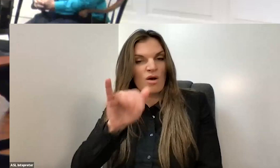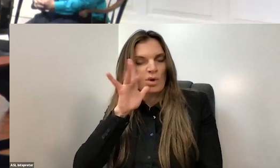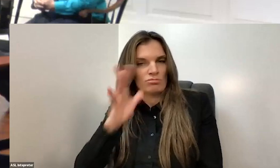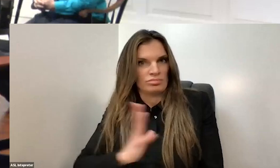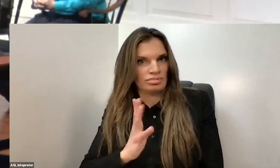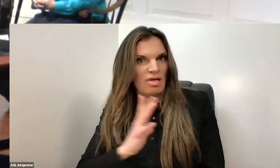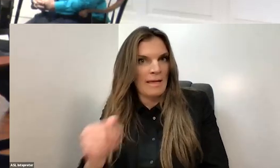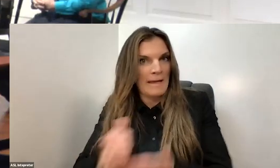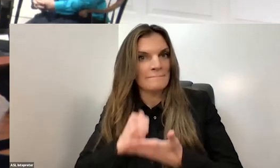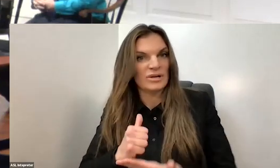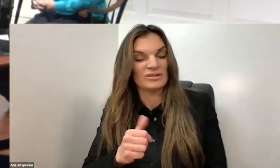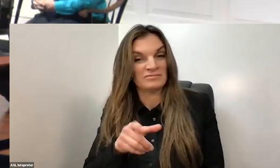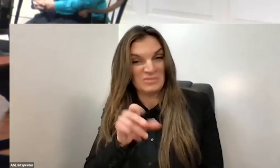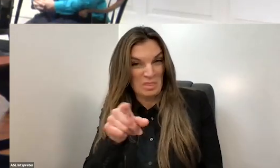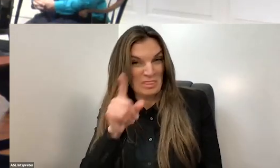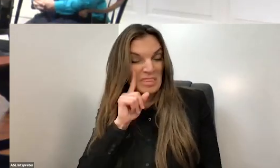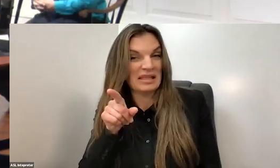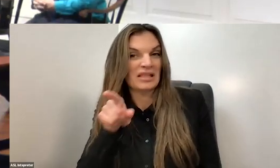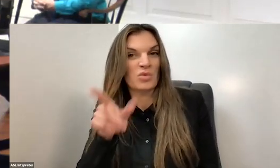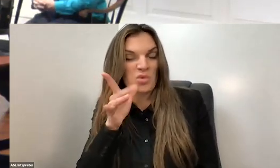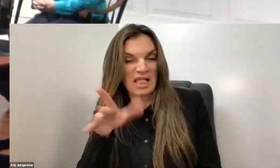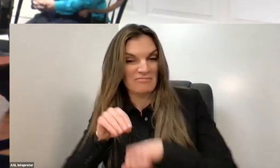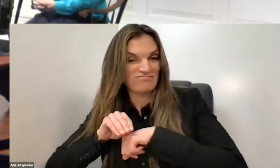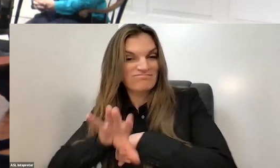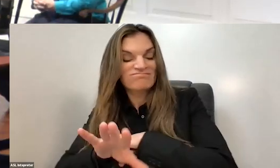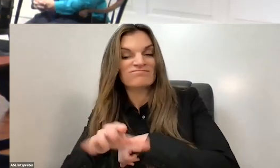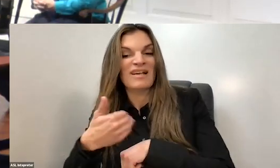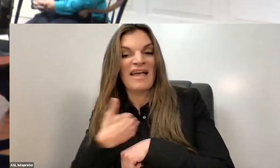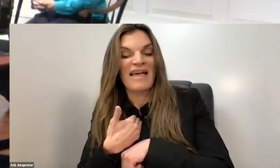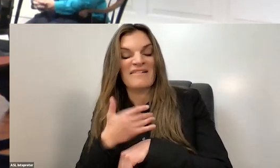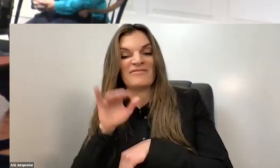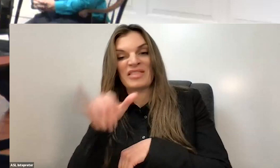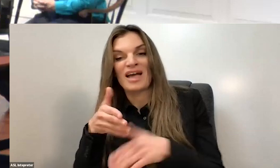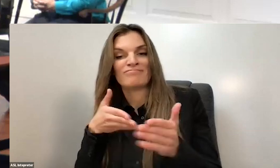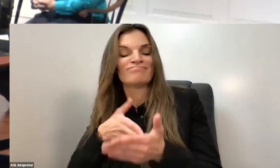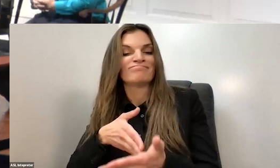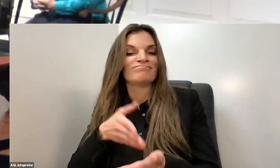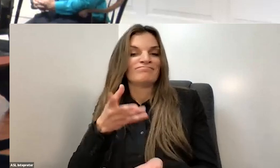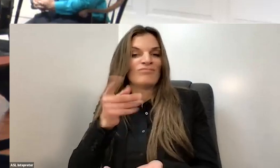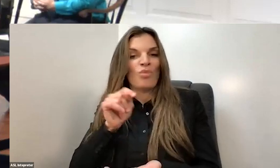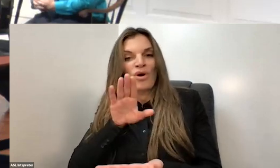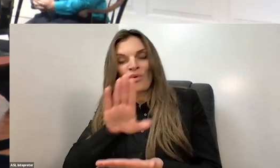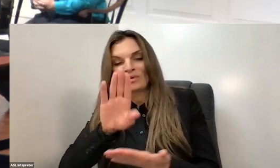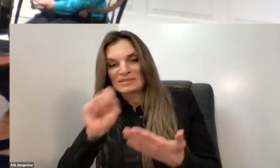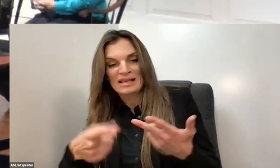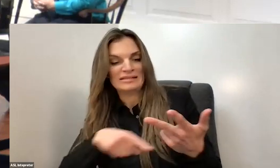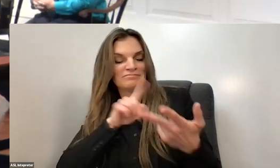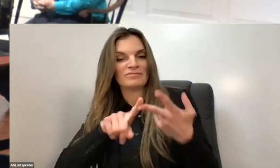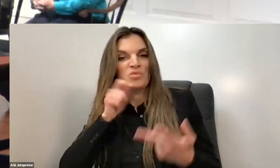navigating people's biases, for example, racism or sexism remaining a problem with AI due to the society we live